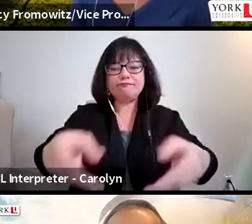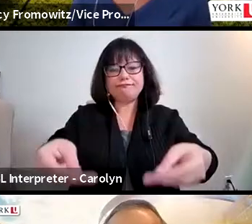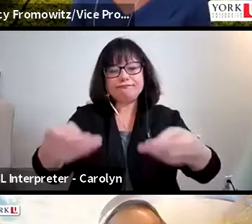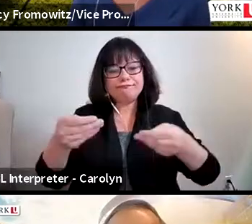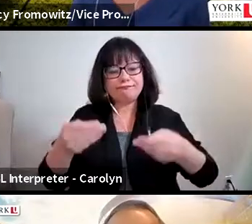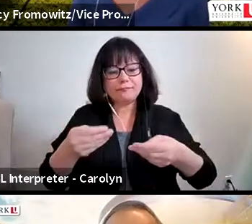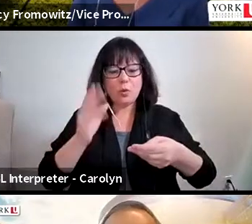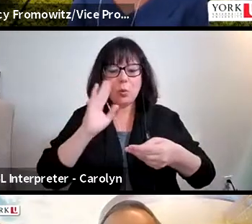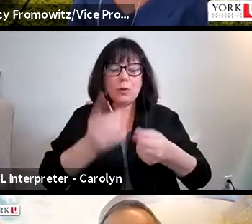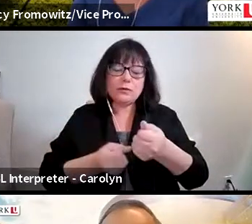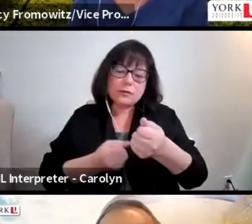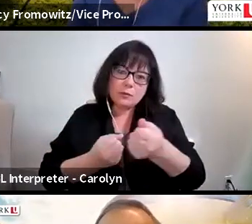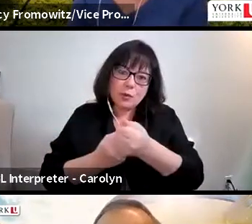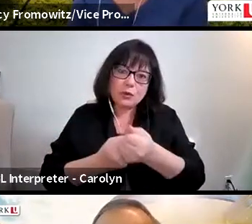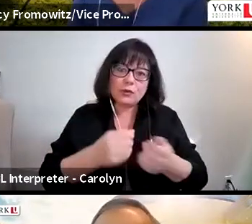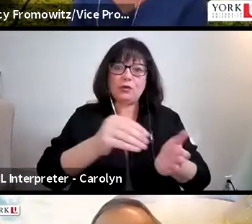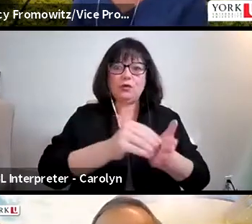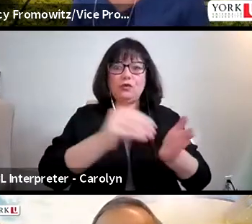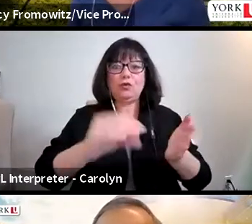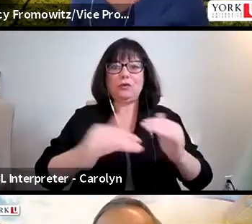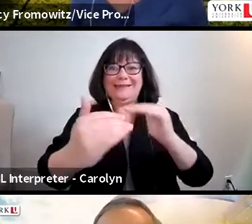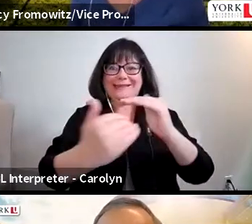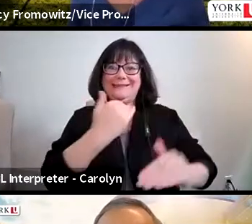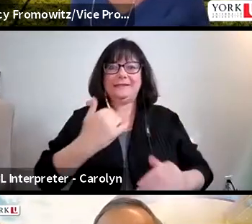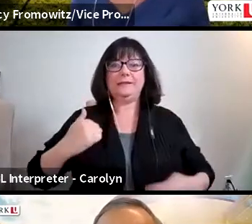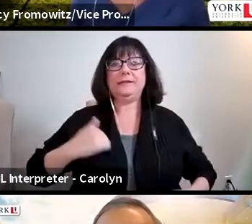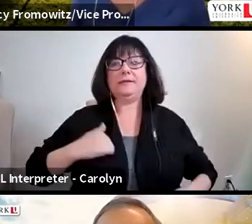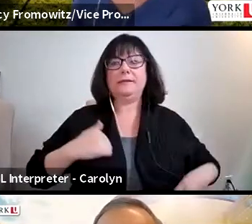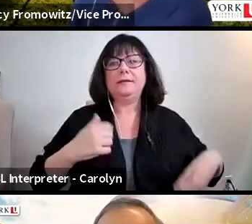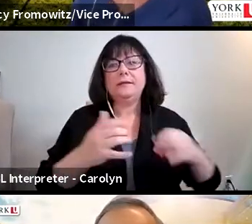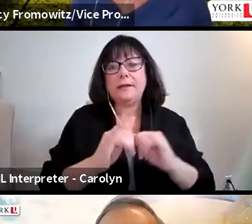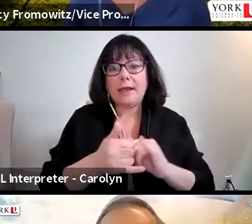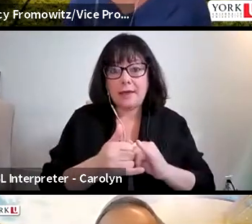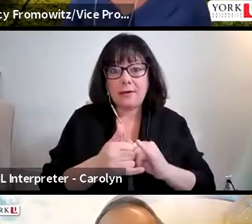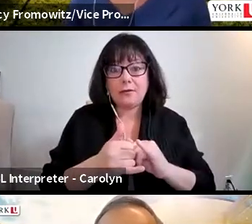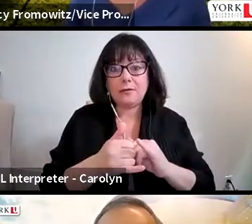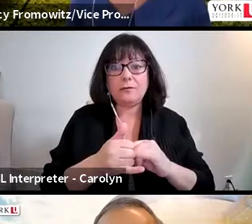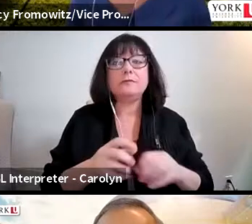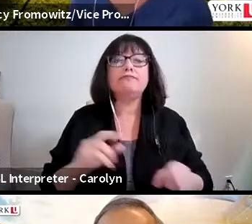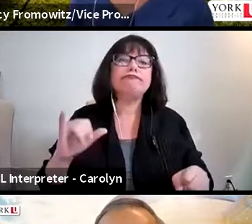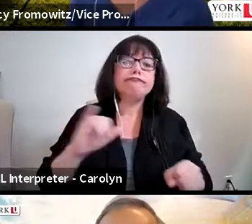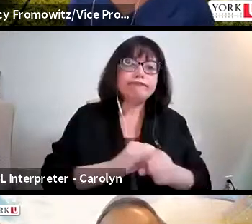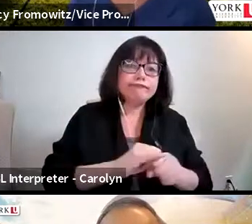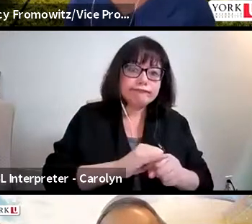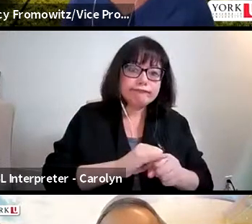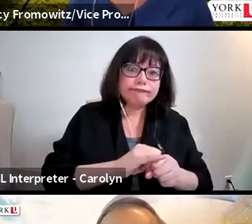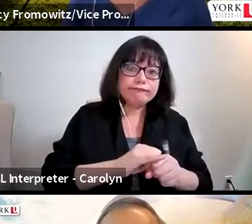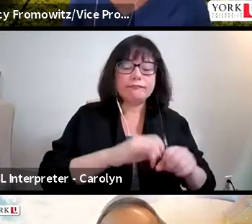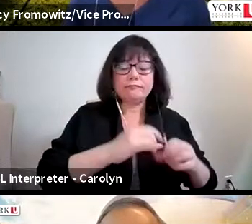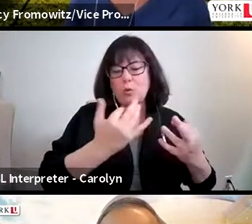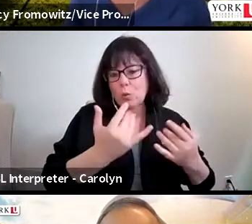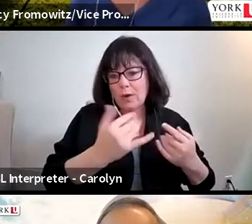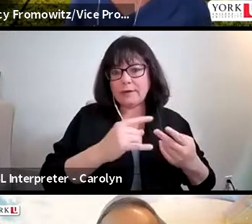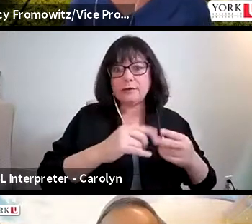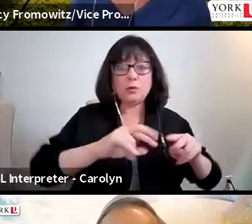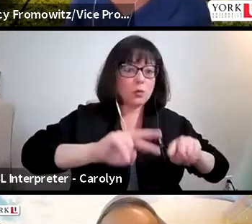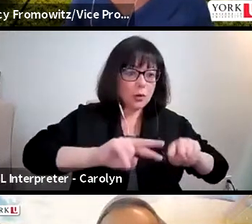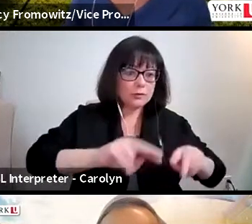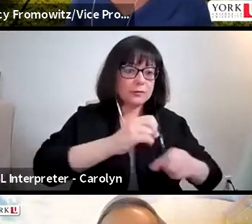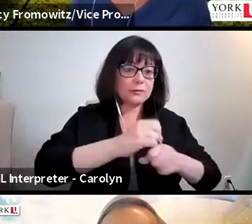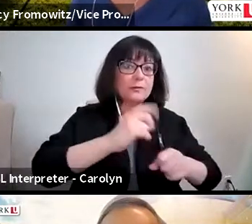quarantine, tracking, testing as necessary, and so forth. York University in Ontario was the